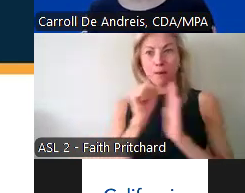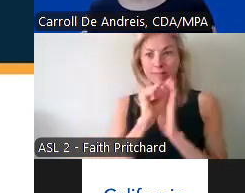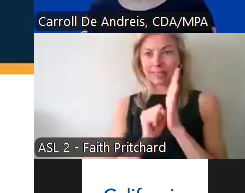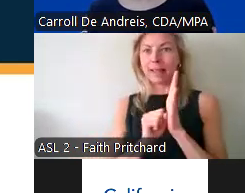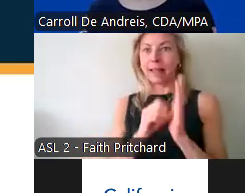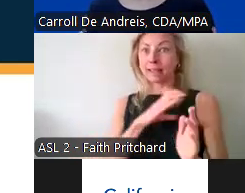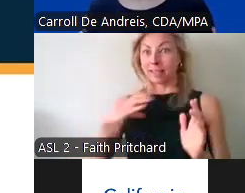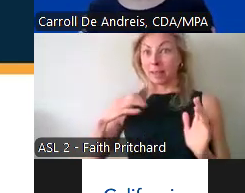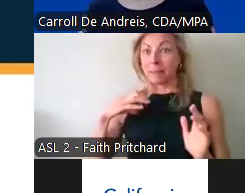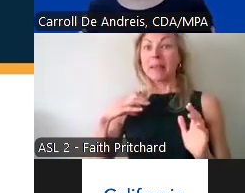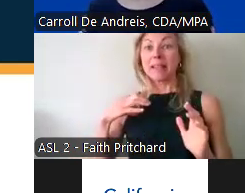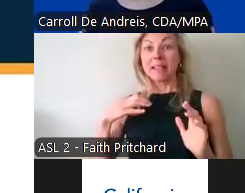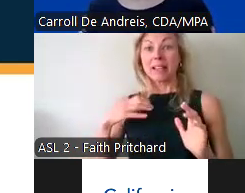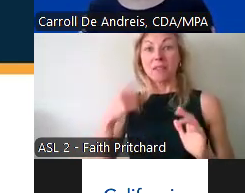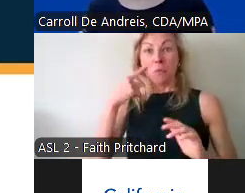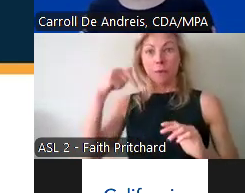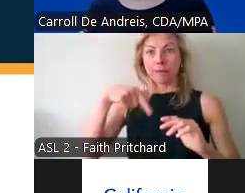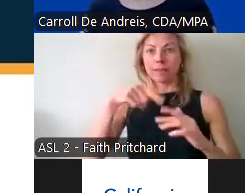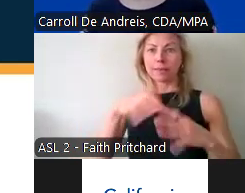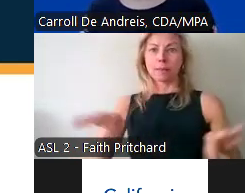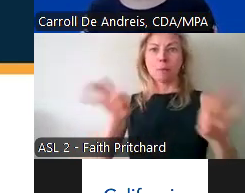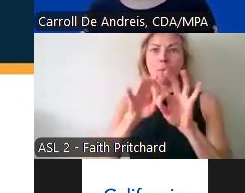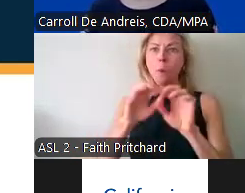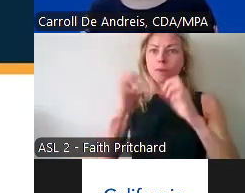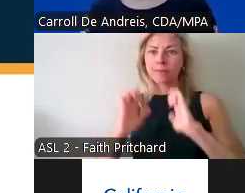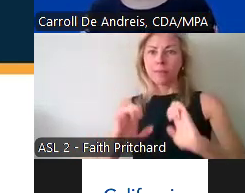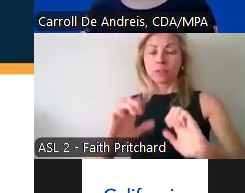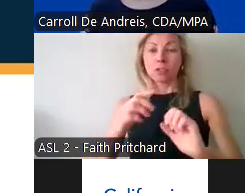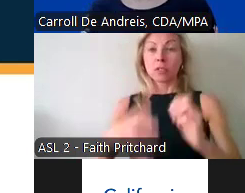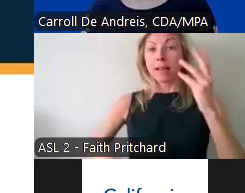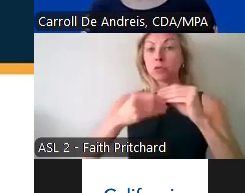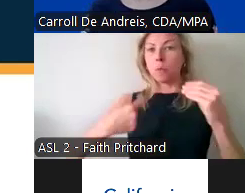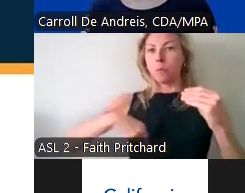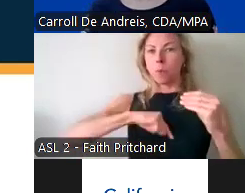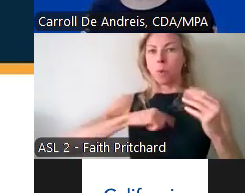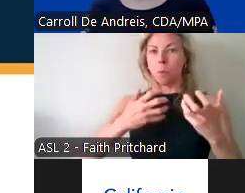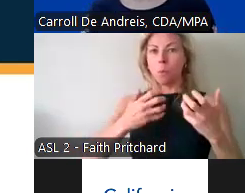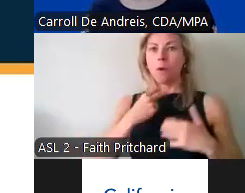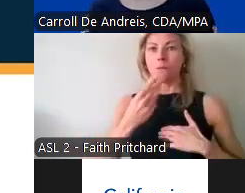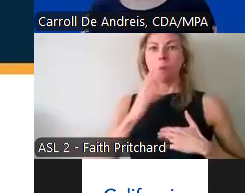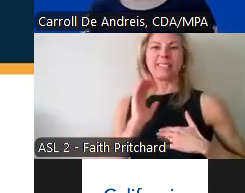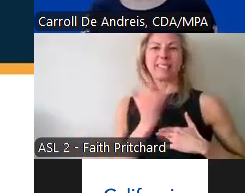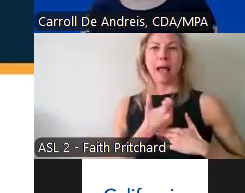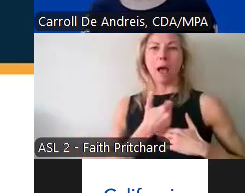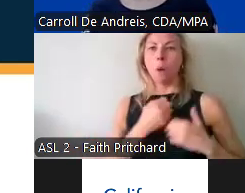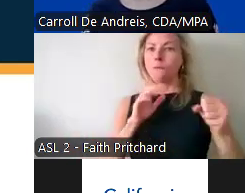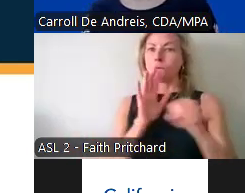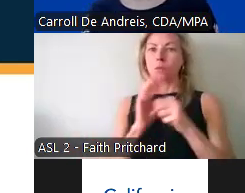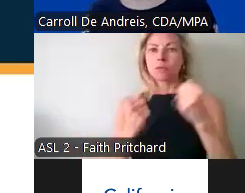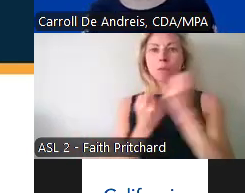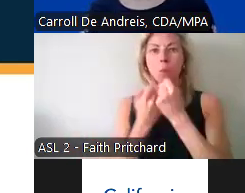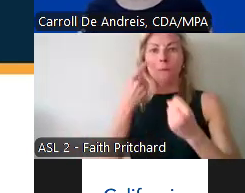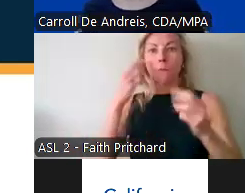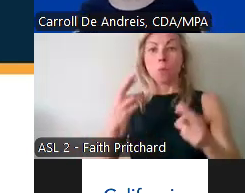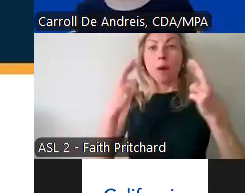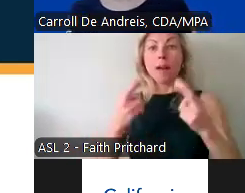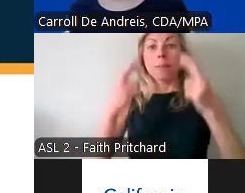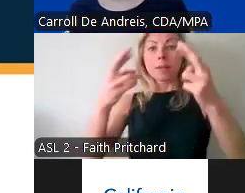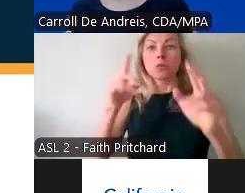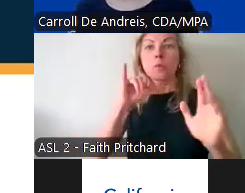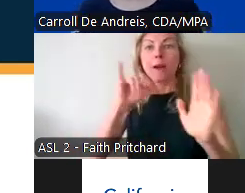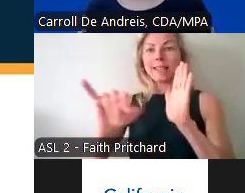efforts. And additionally, we wanted to voice our full support for the recommendation to identify a list